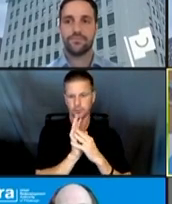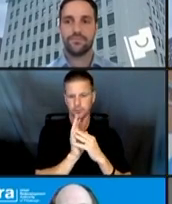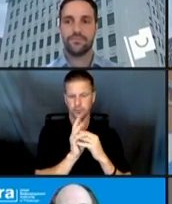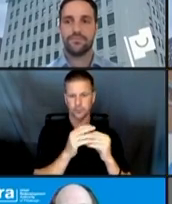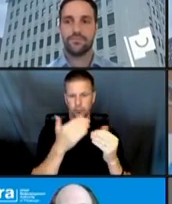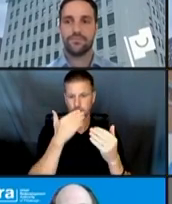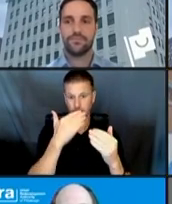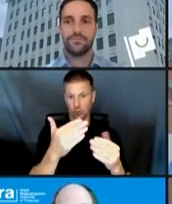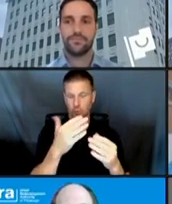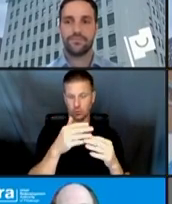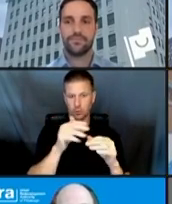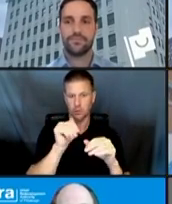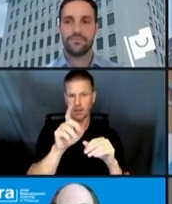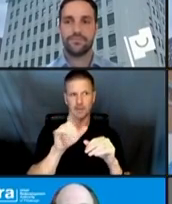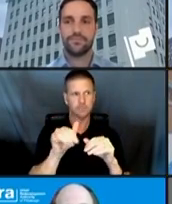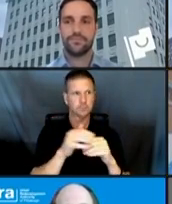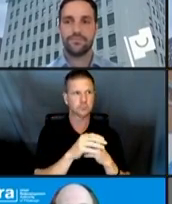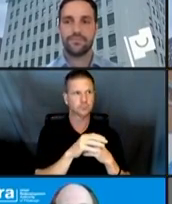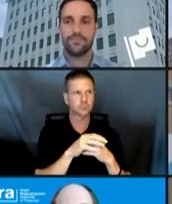Thank you so much, Addy.